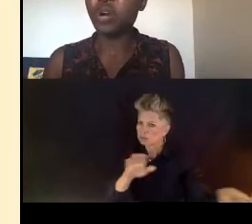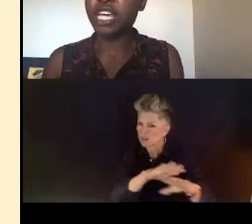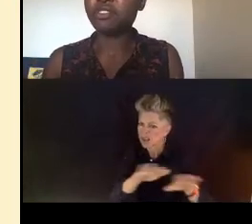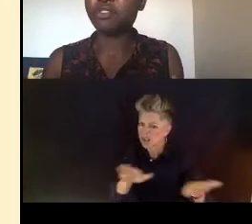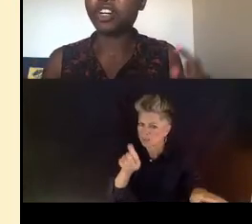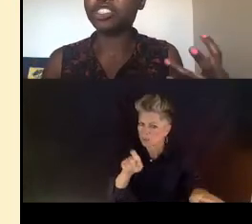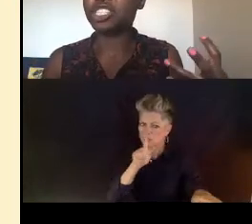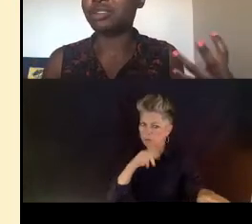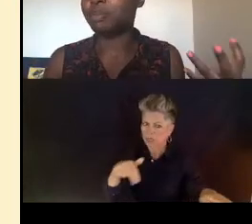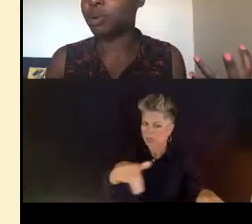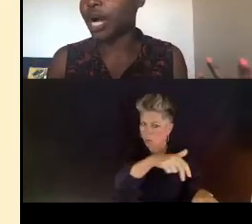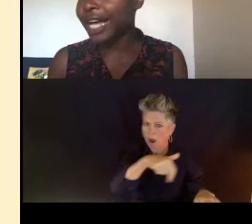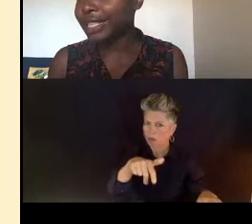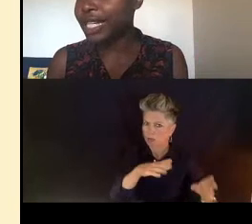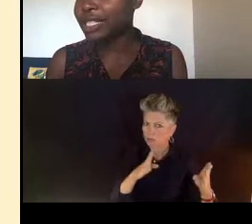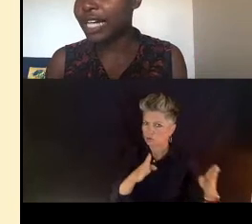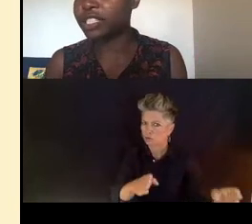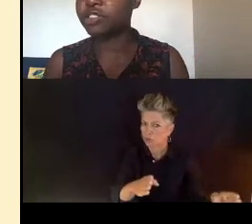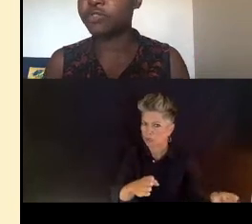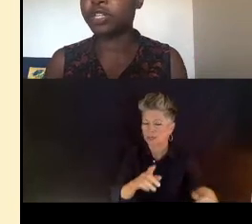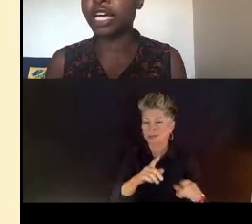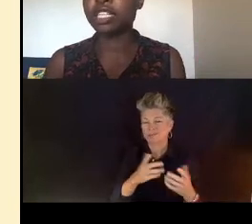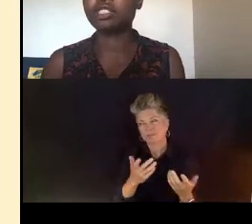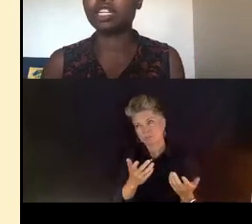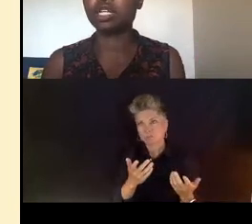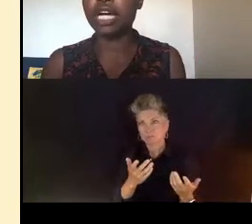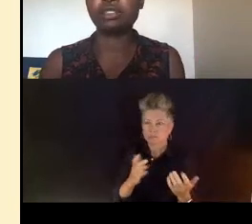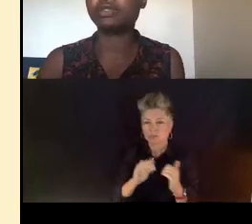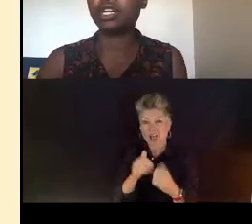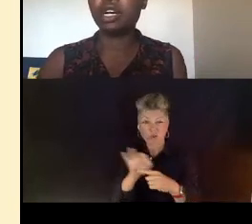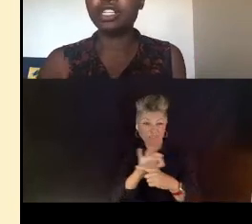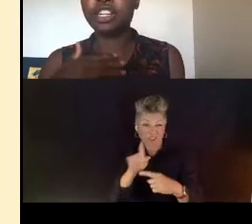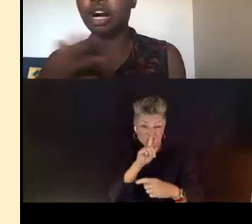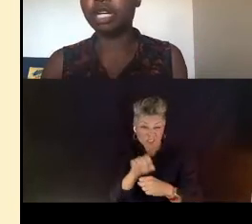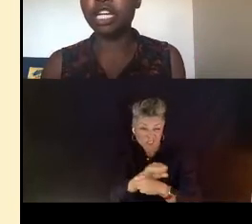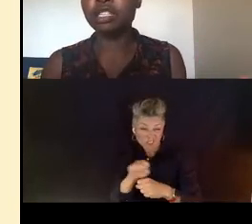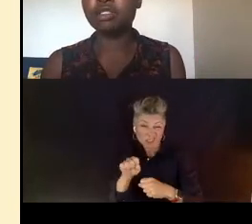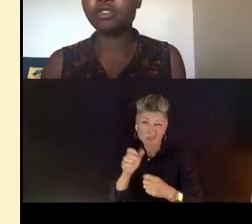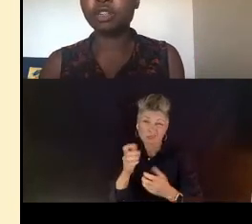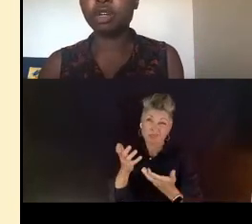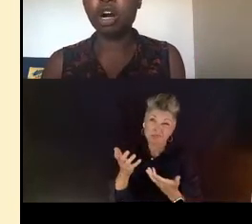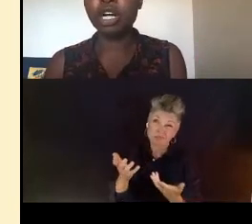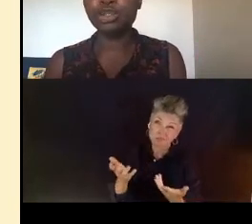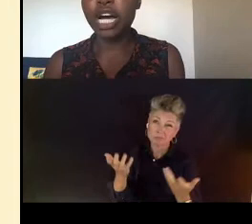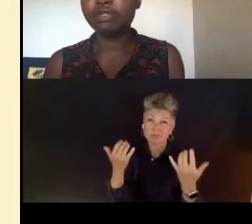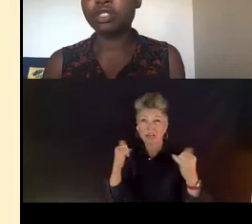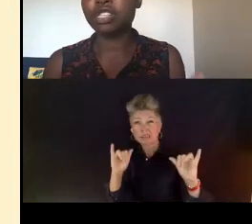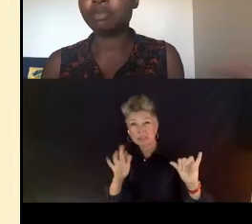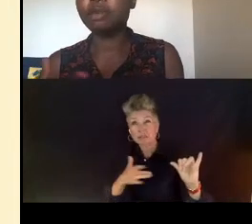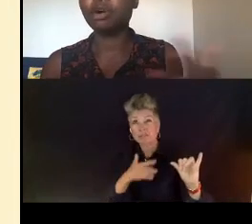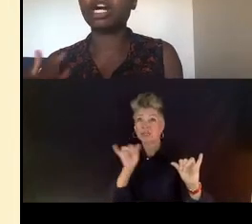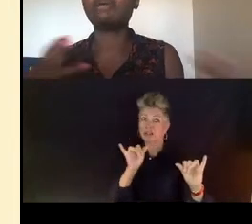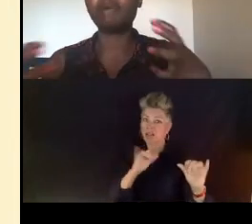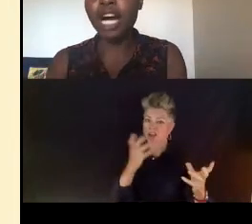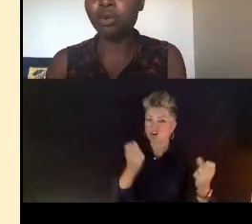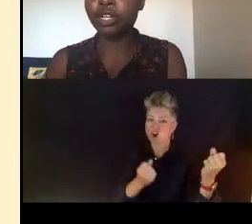the way it functions in practice, I still feel like there's a lot of dominance from car drivers. Like